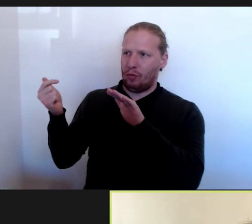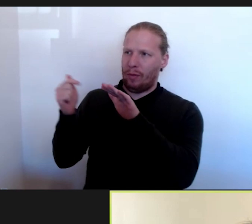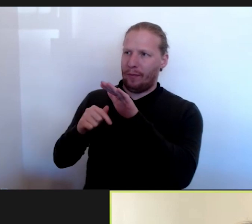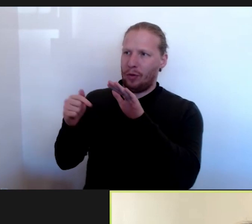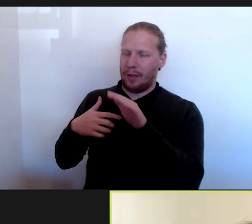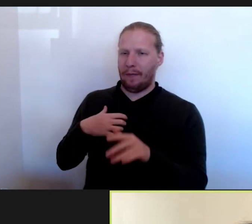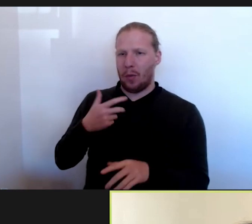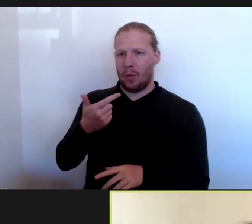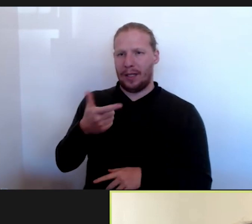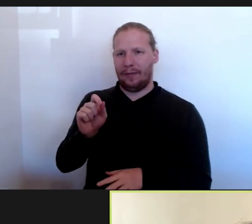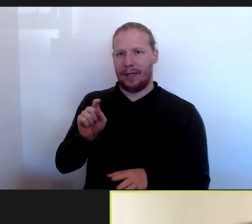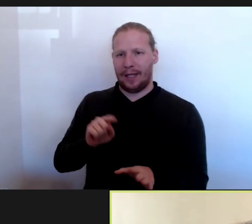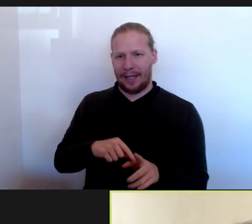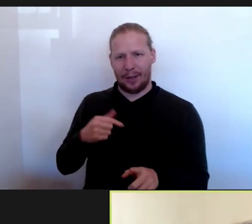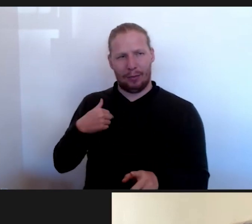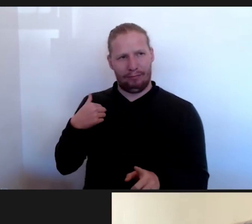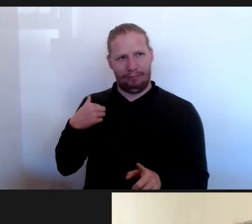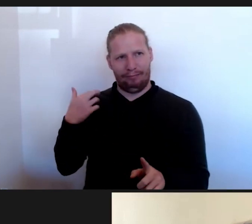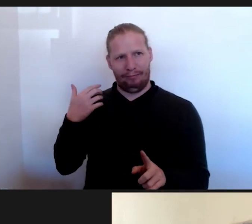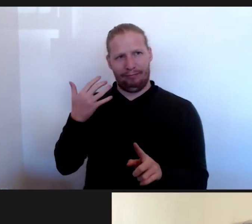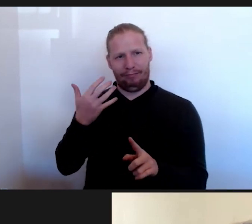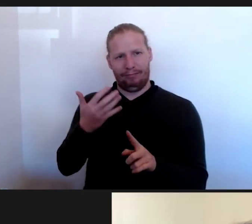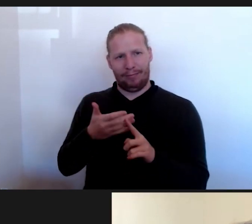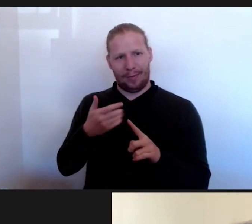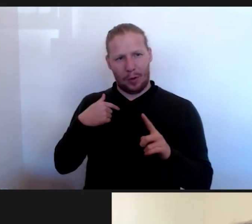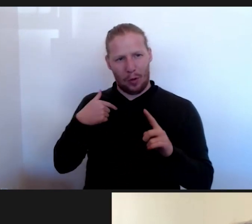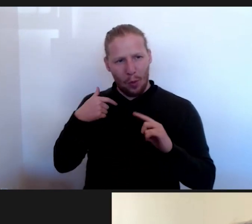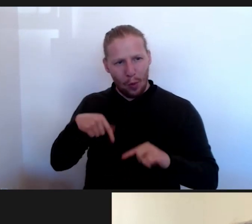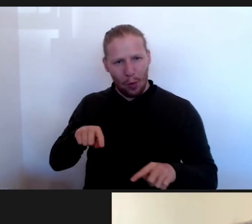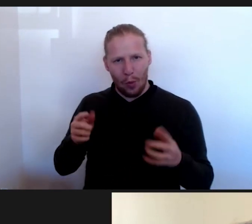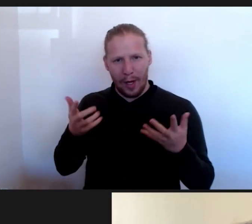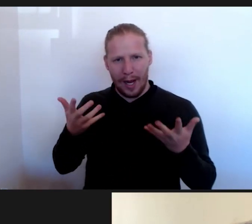you. Yeah, thank you, Hafsa.